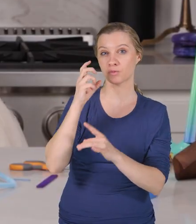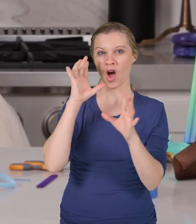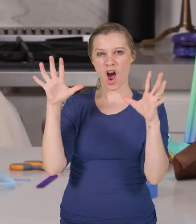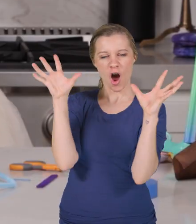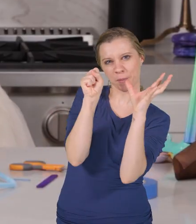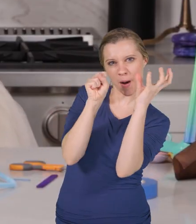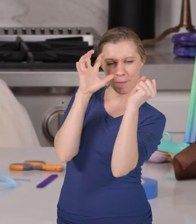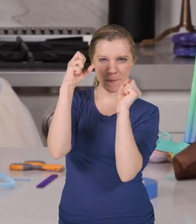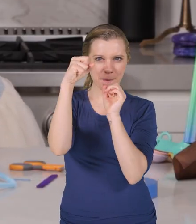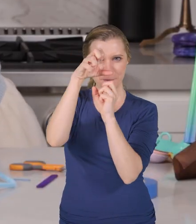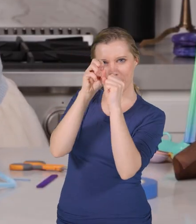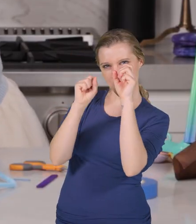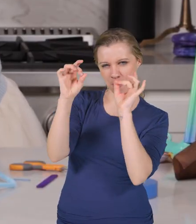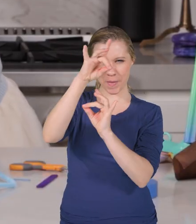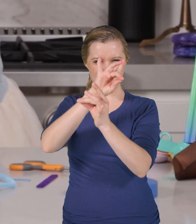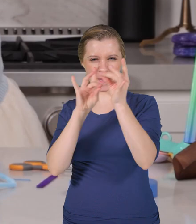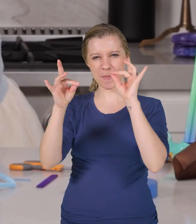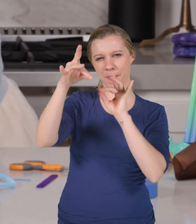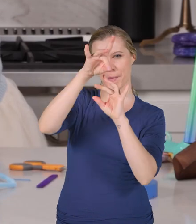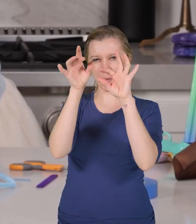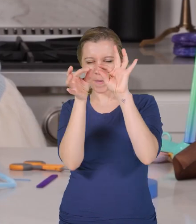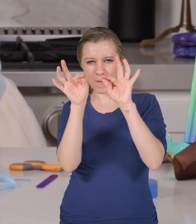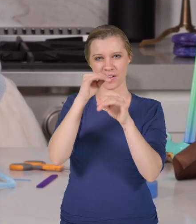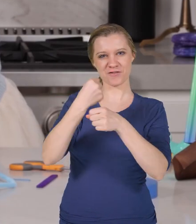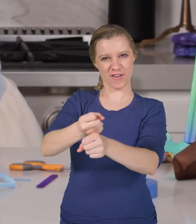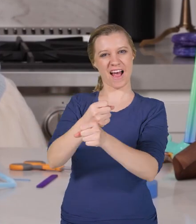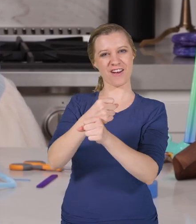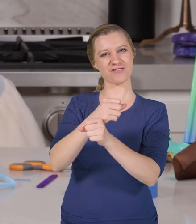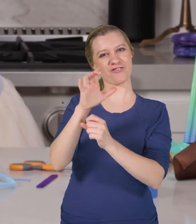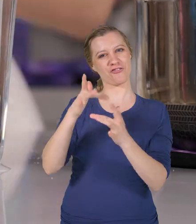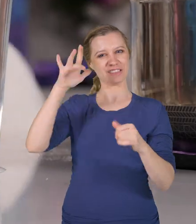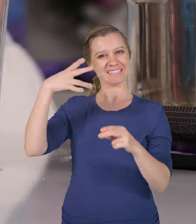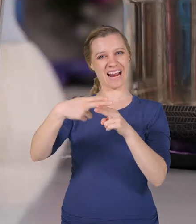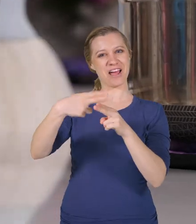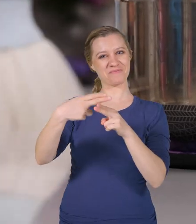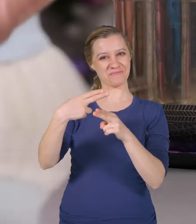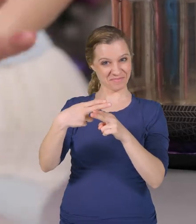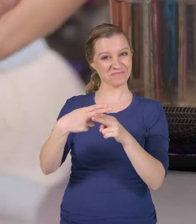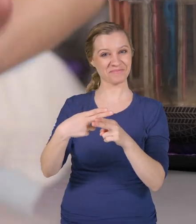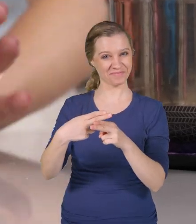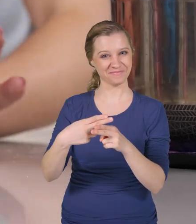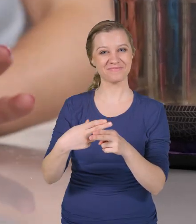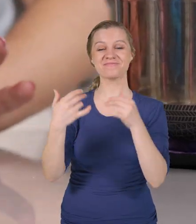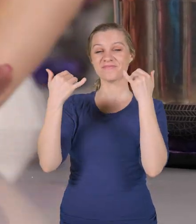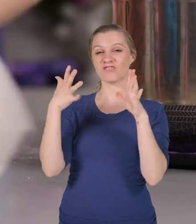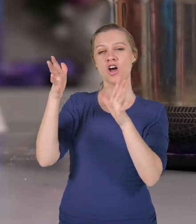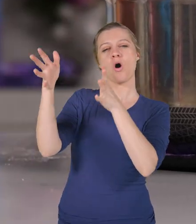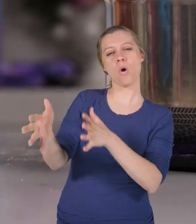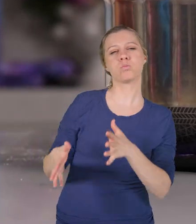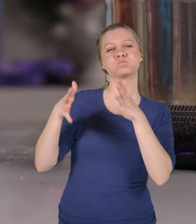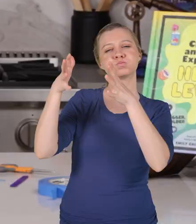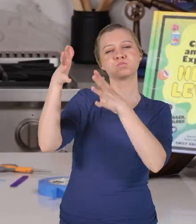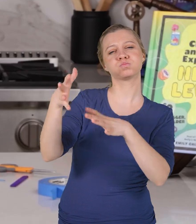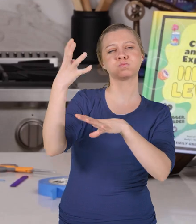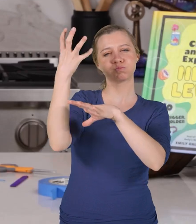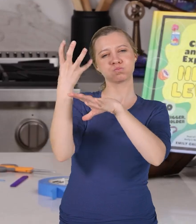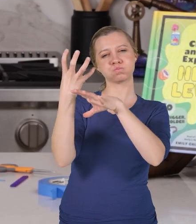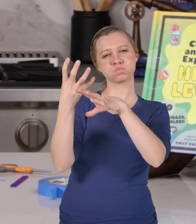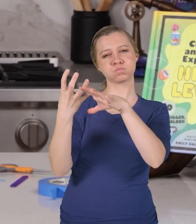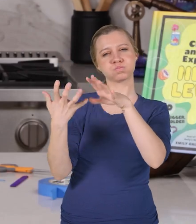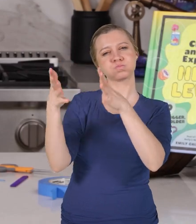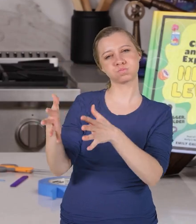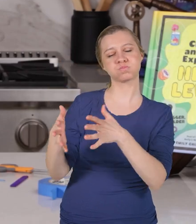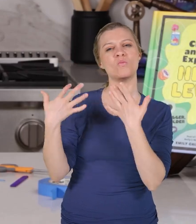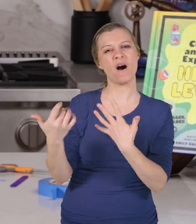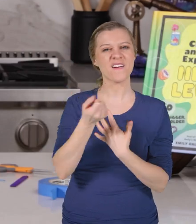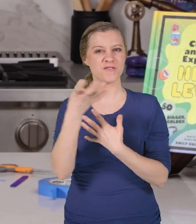to grab onto the pipe cleaner and create our crystal name. Now that you have this submerged, you just need to wait a couple of hours